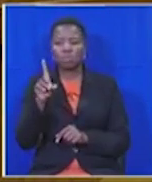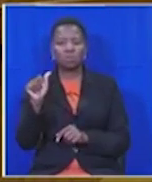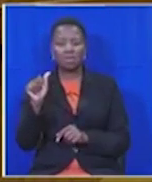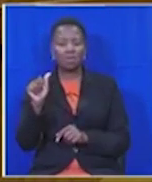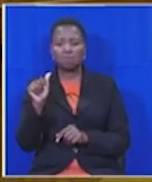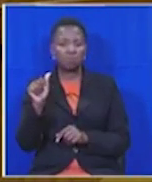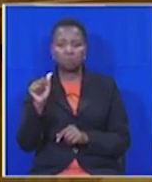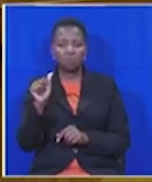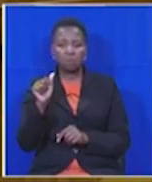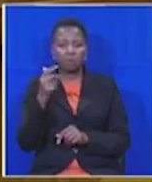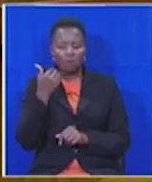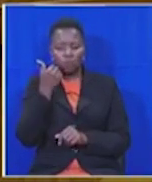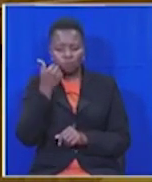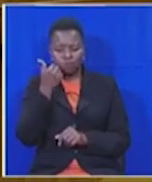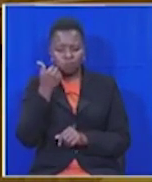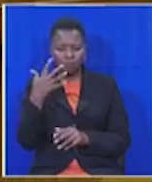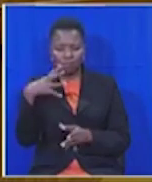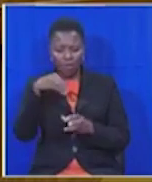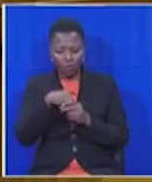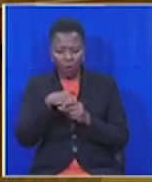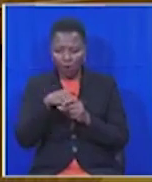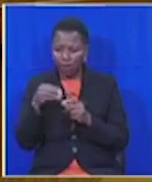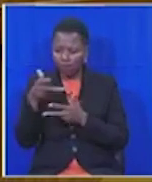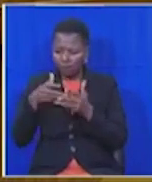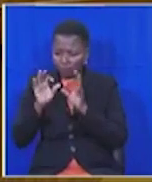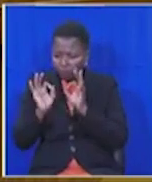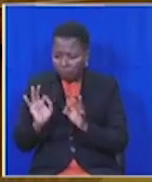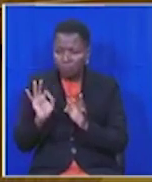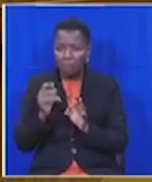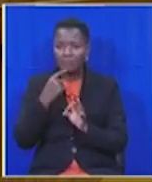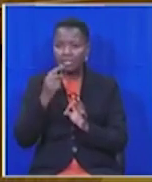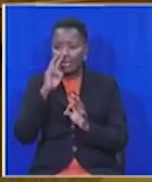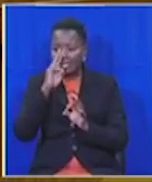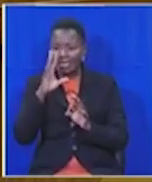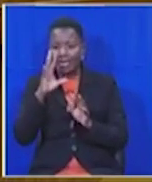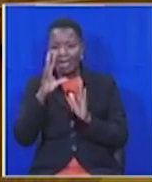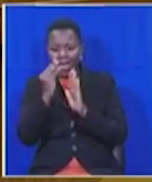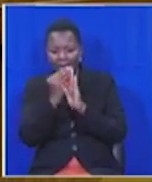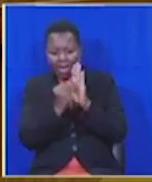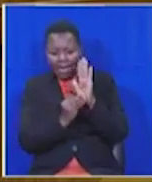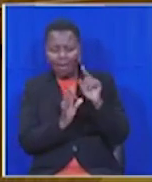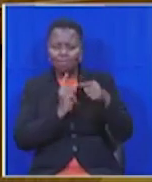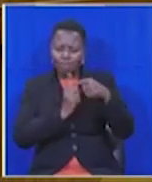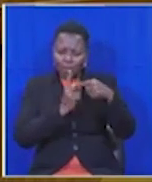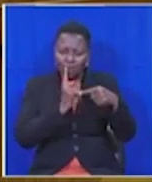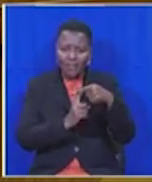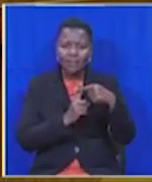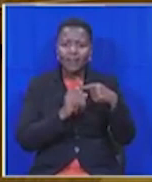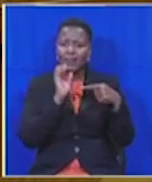get involved and organize themselves to make a meaningful contribution for